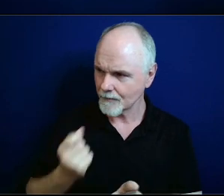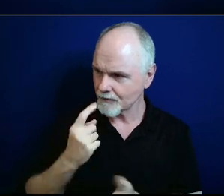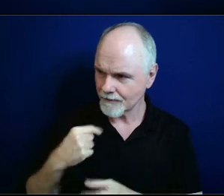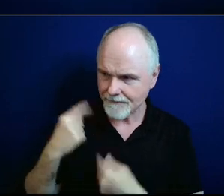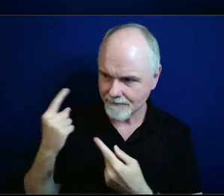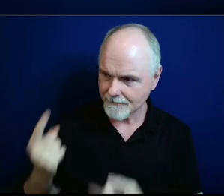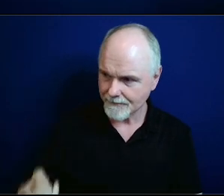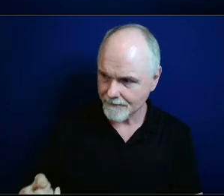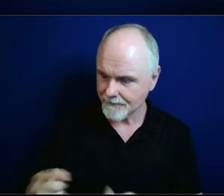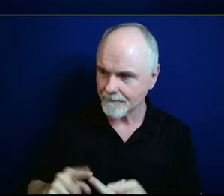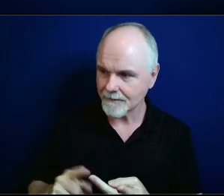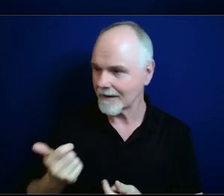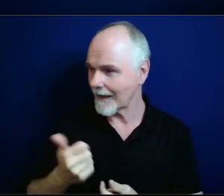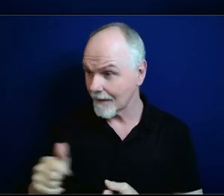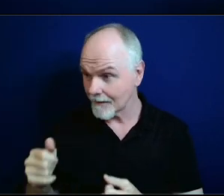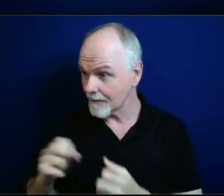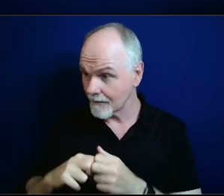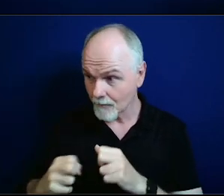effects experienced.